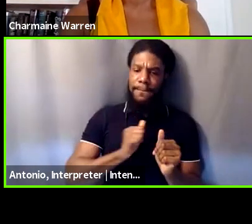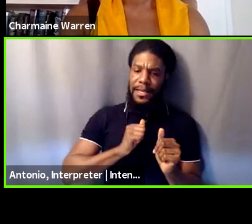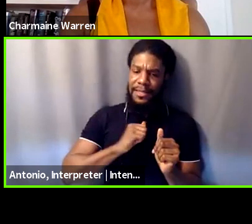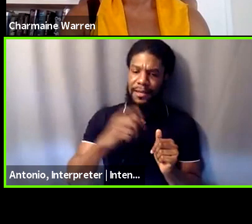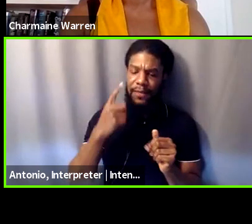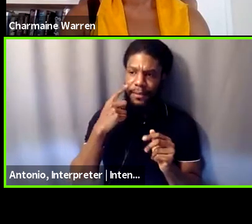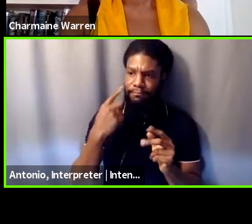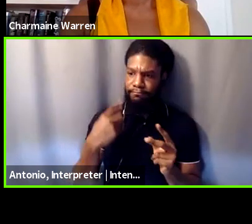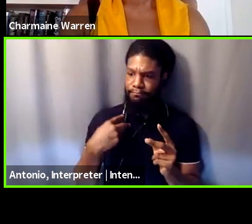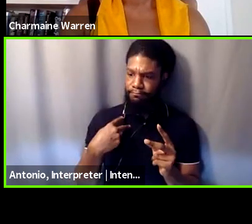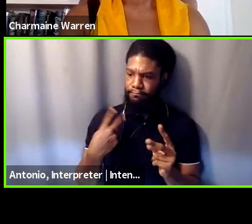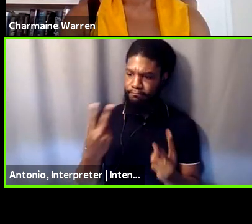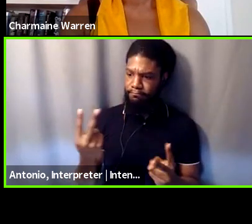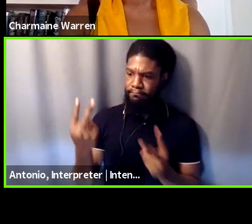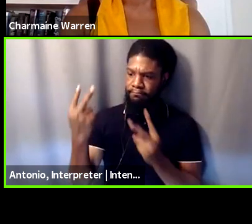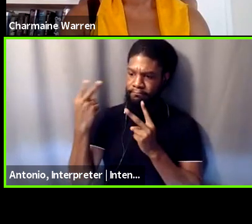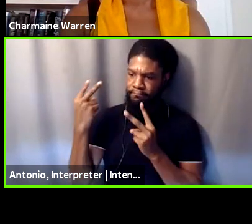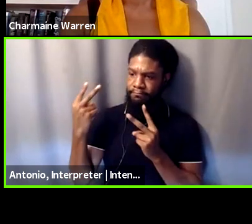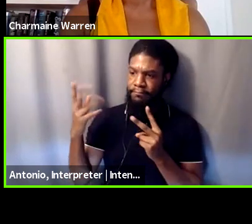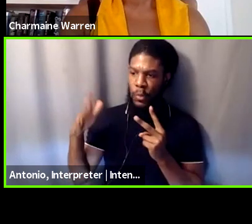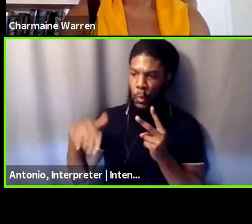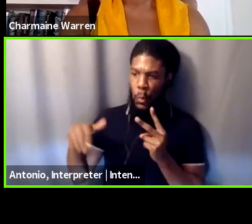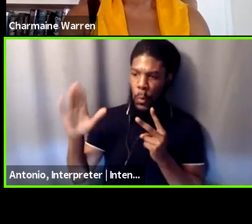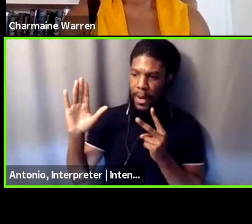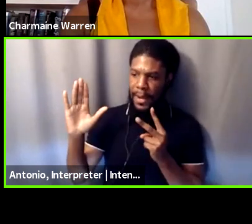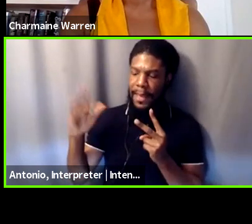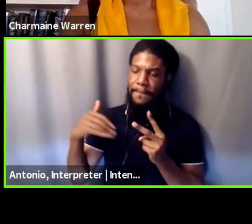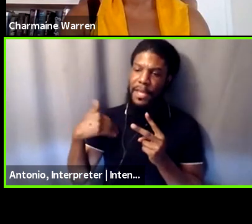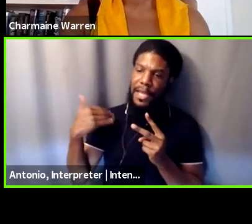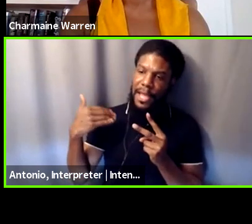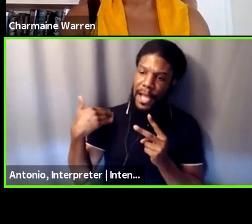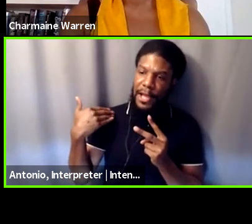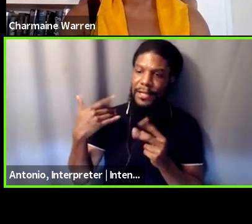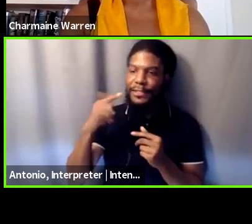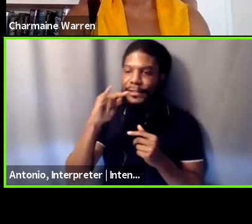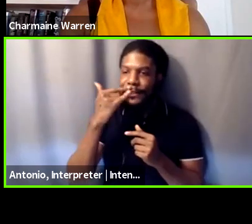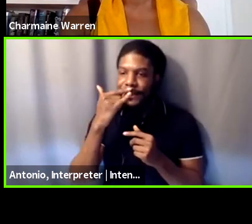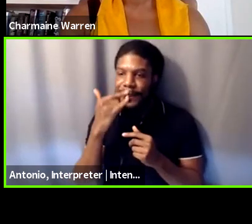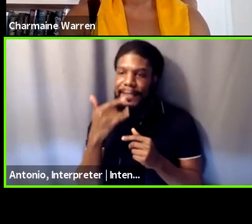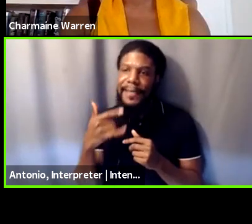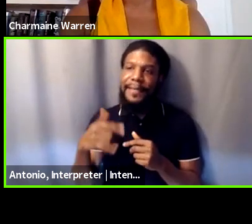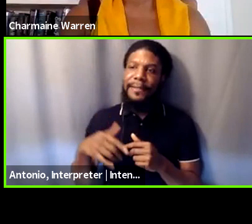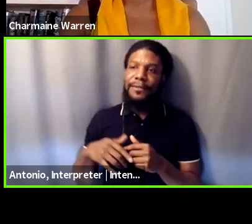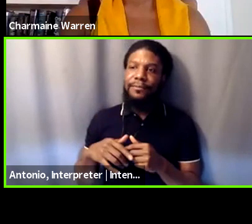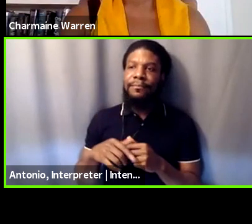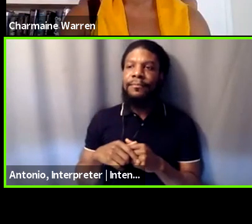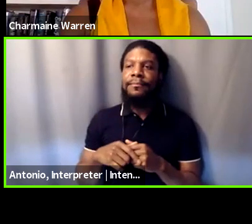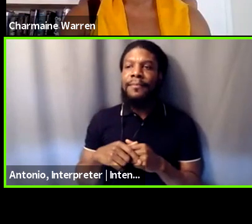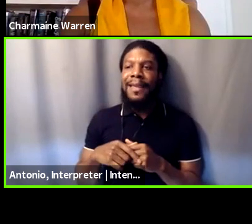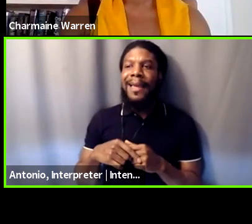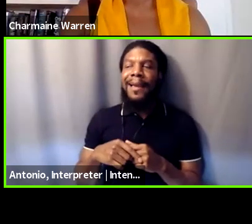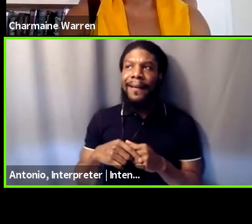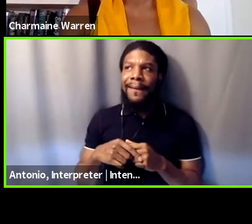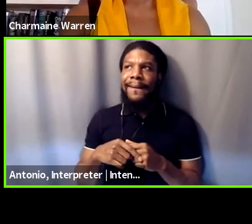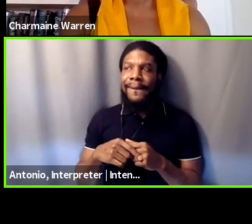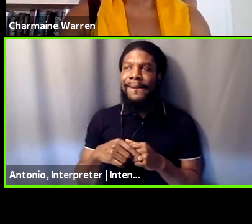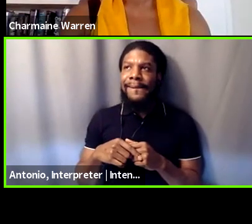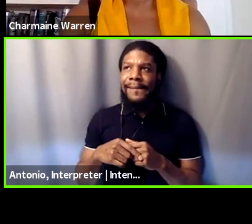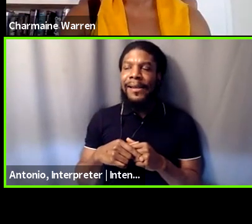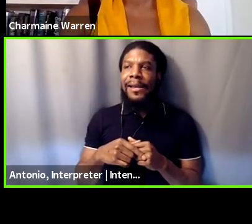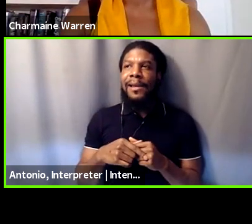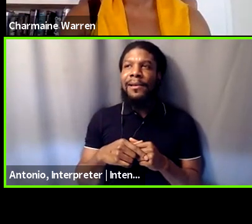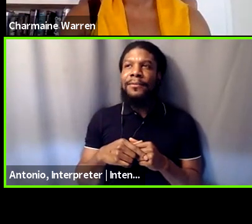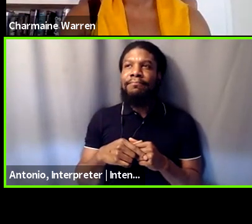kid in Jamaica and wanting, I think it would have been great to know